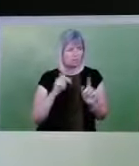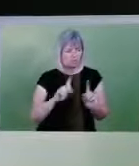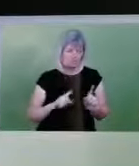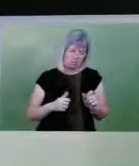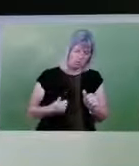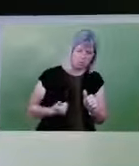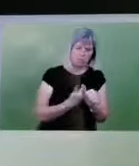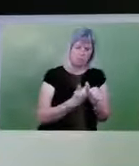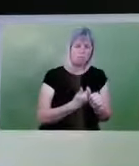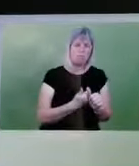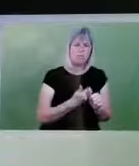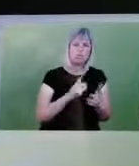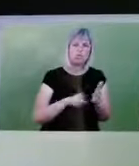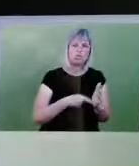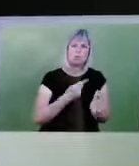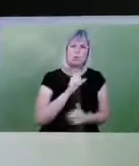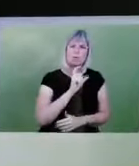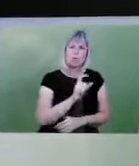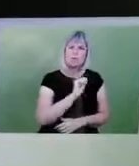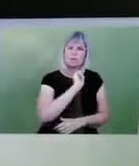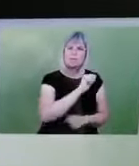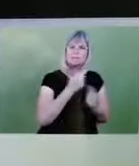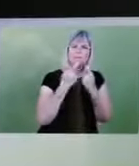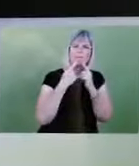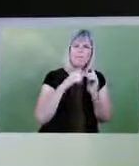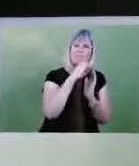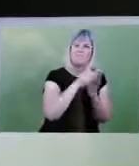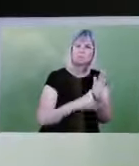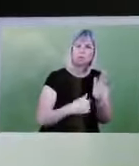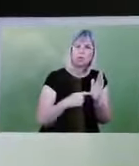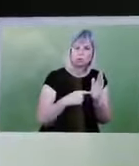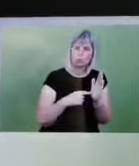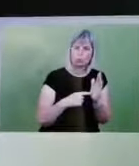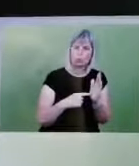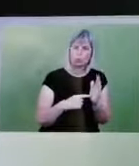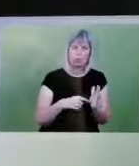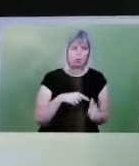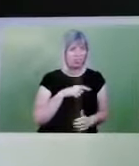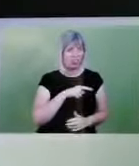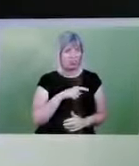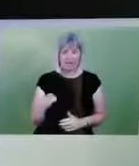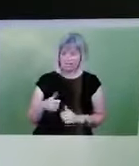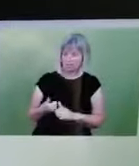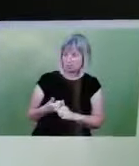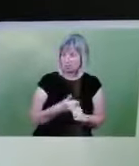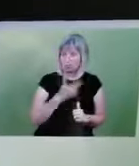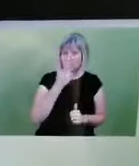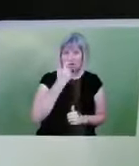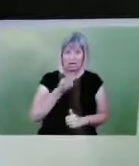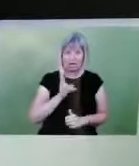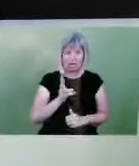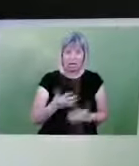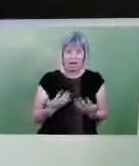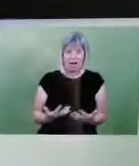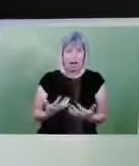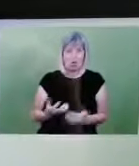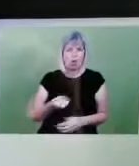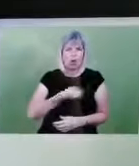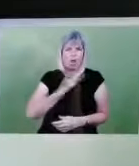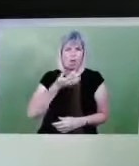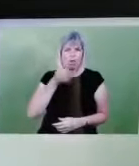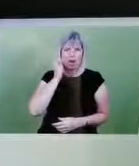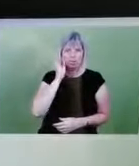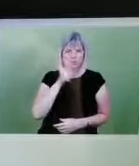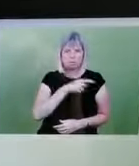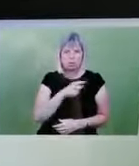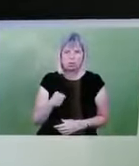substantial increases in public spending. That support could be remobilised now, with Labour councils in the front line. Labour leads around 100